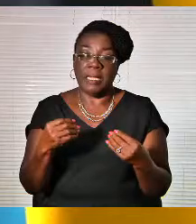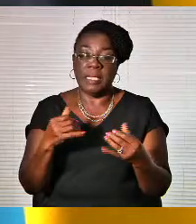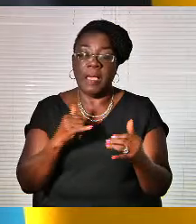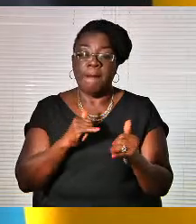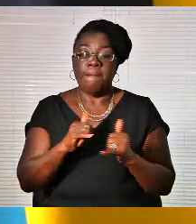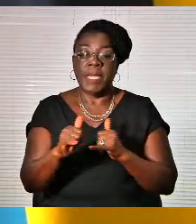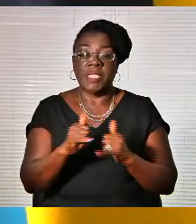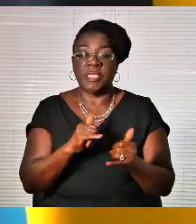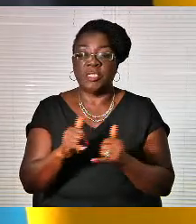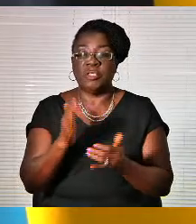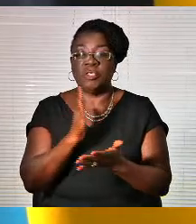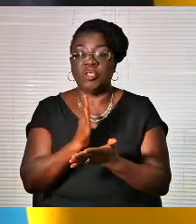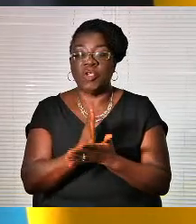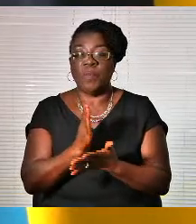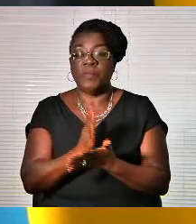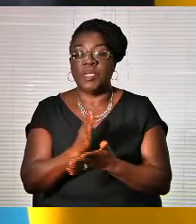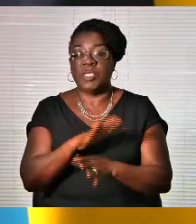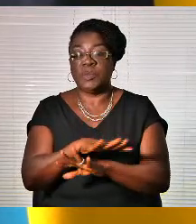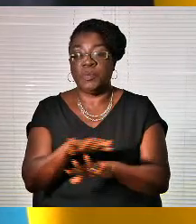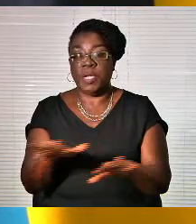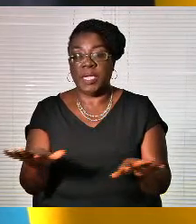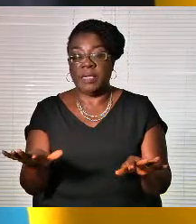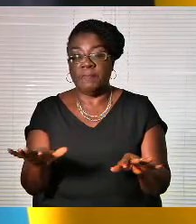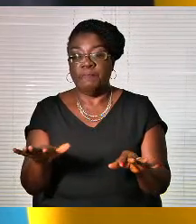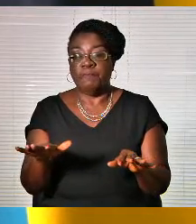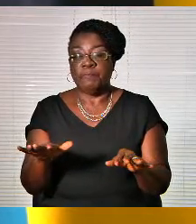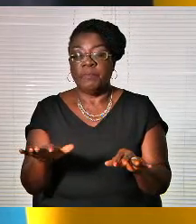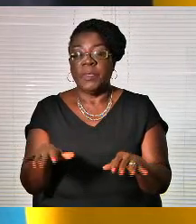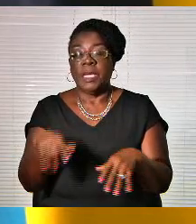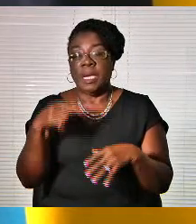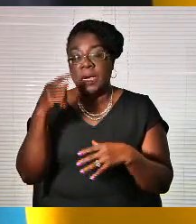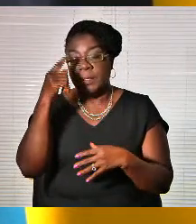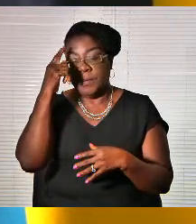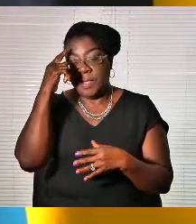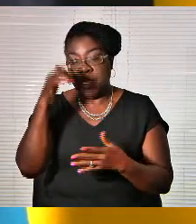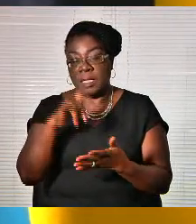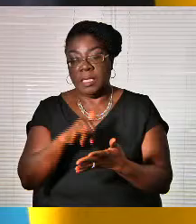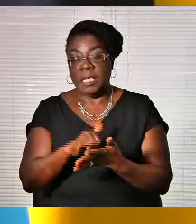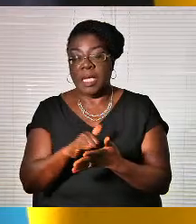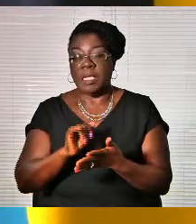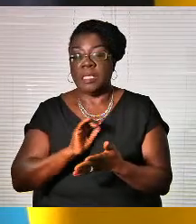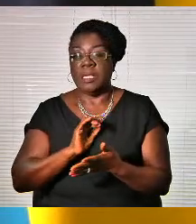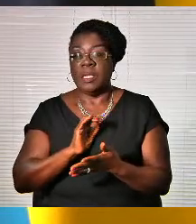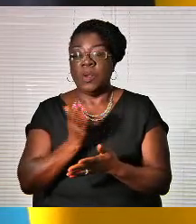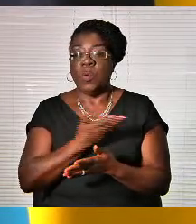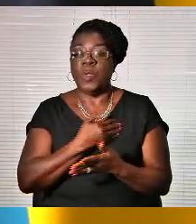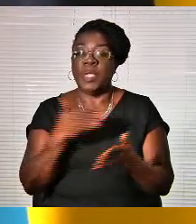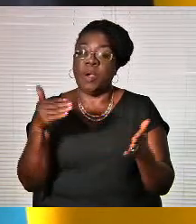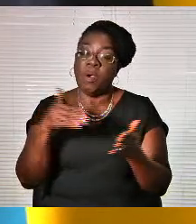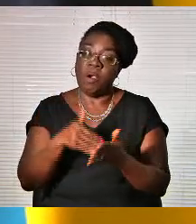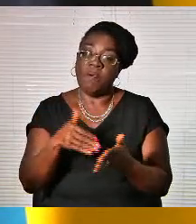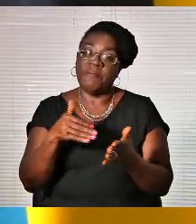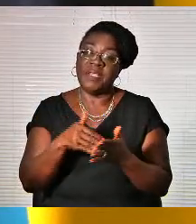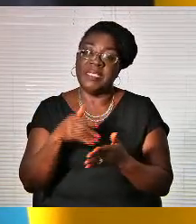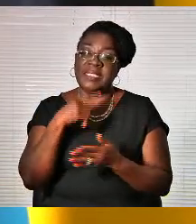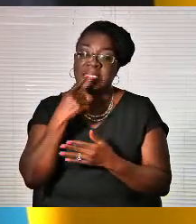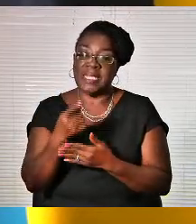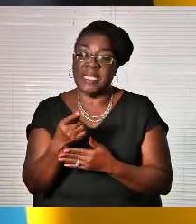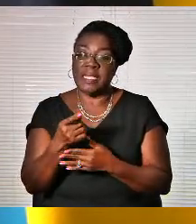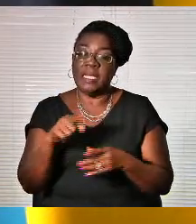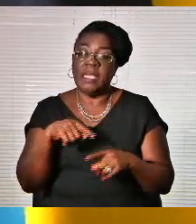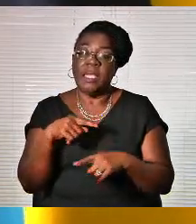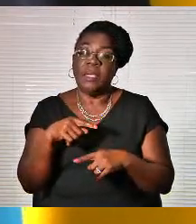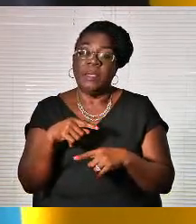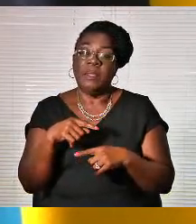the likelihood of spread. I think, we often say when we are asked a question like